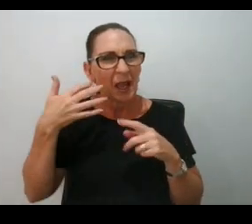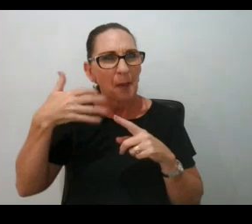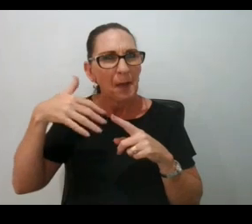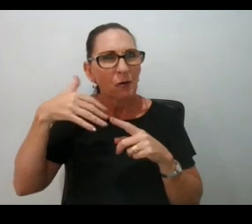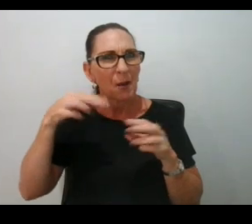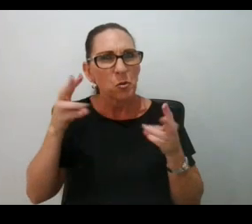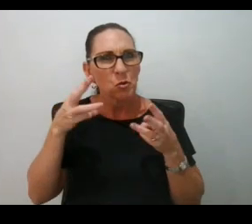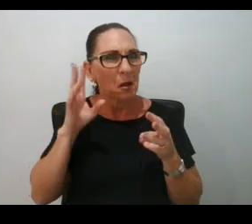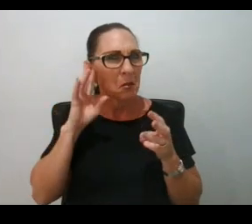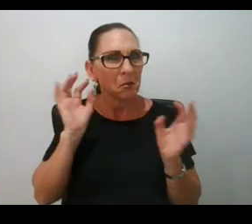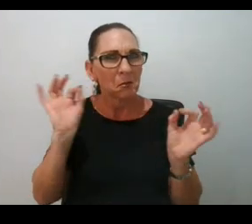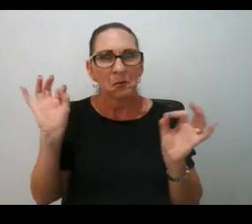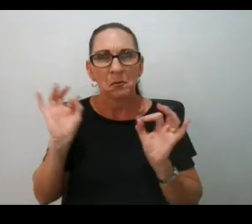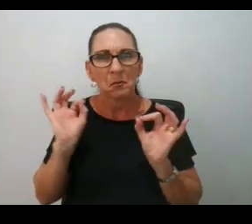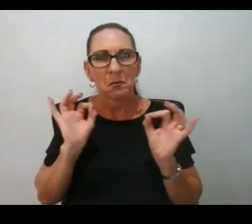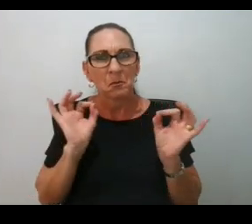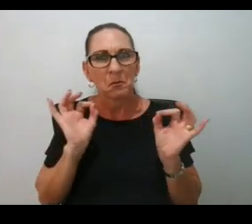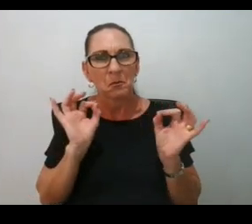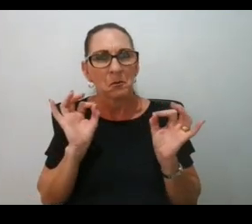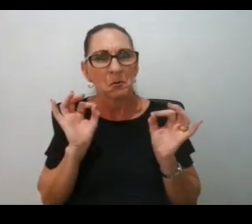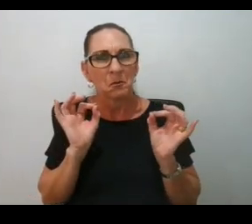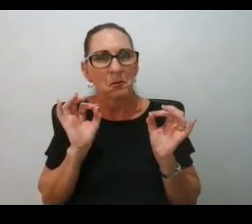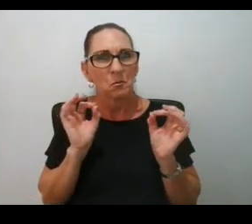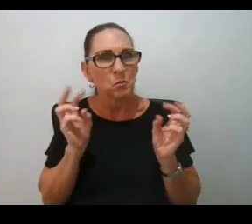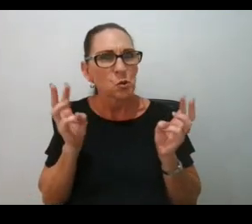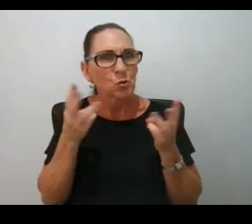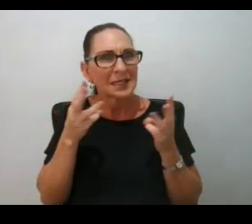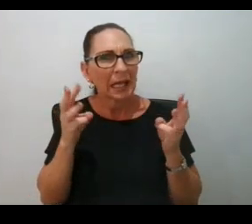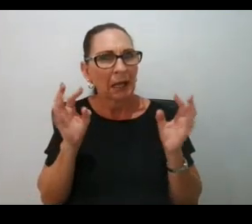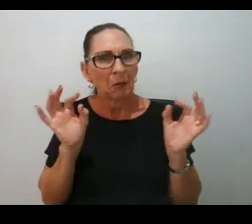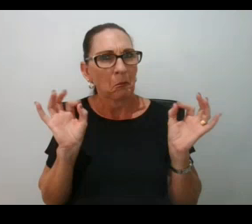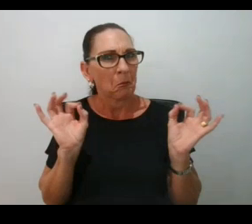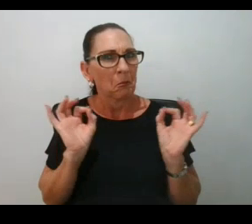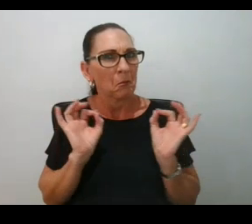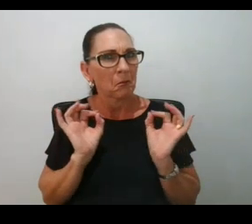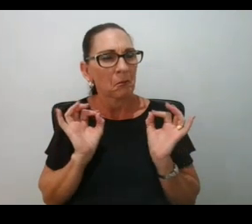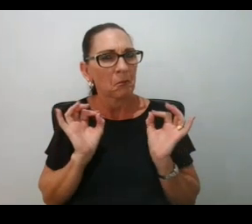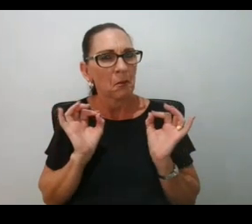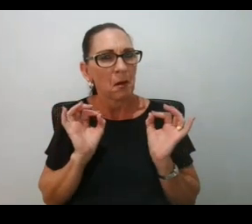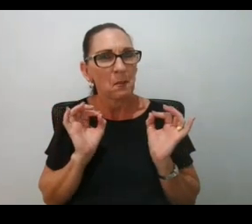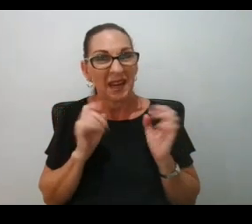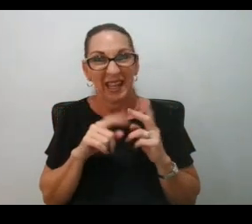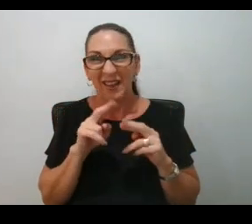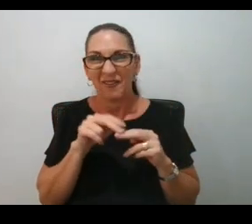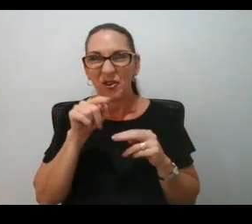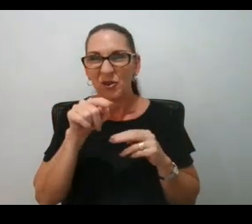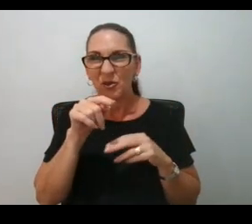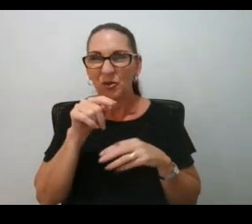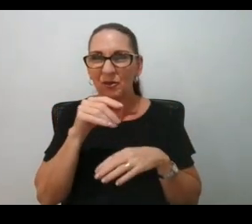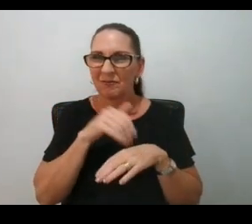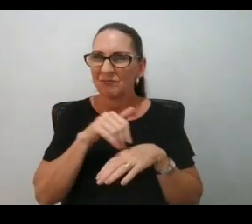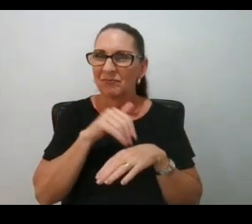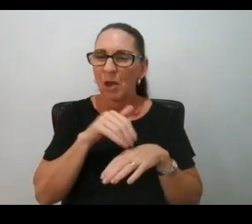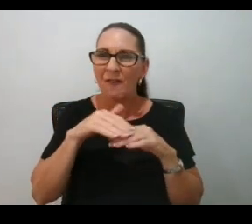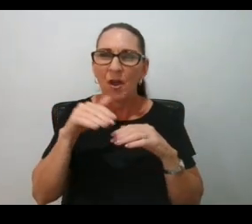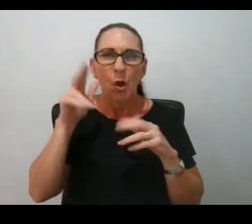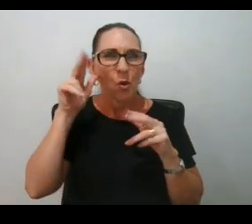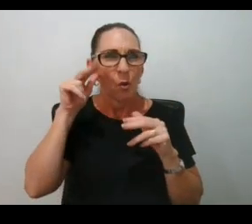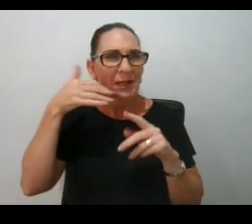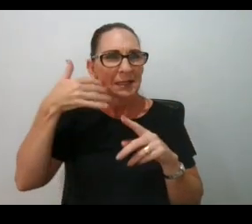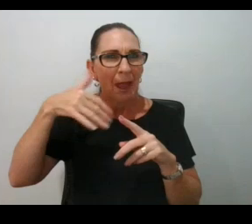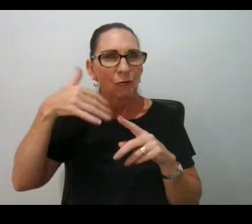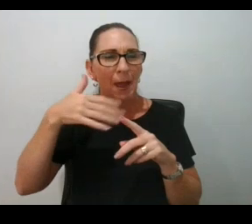don't have any other platforms playing at the same time, but just send us a message if you're also experiencing that background noise, and we'll